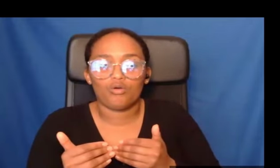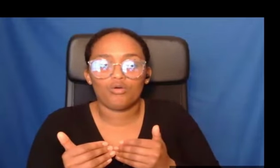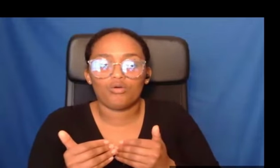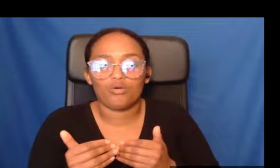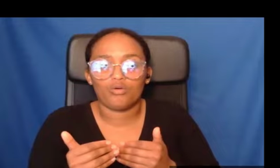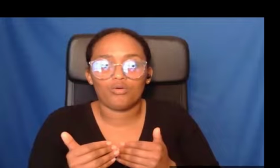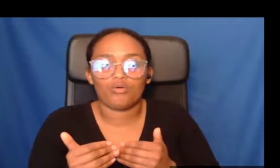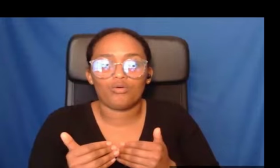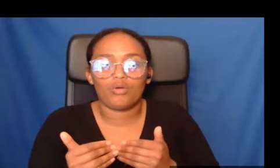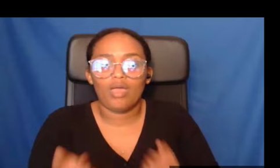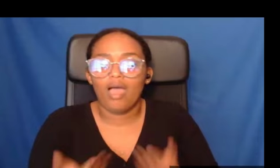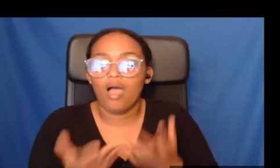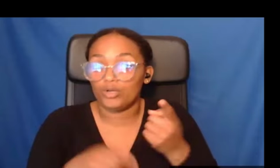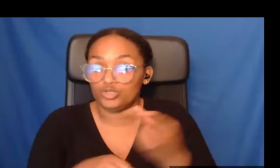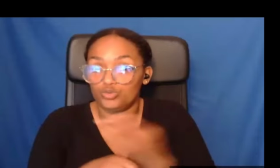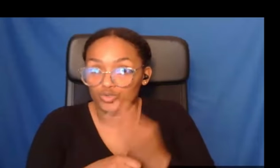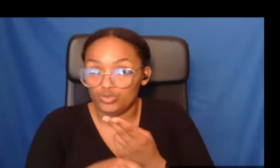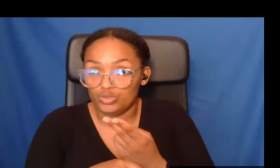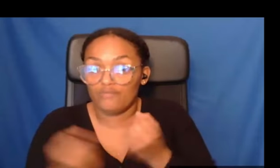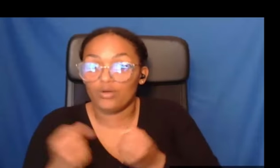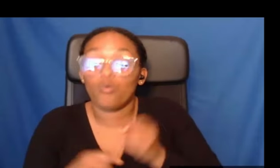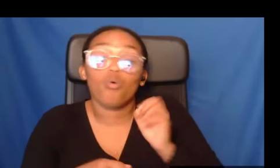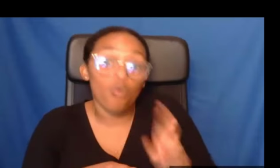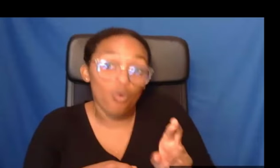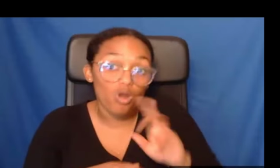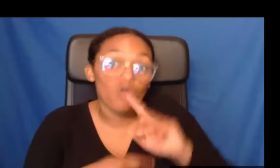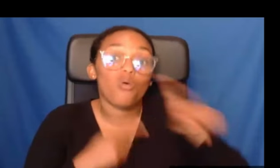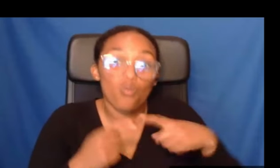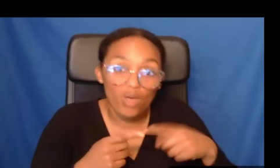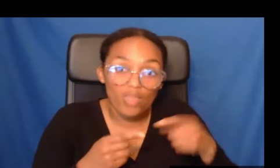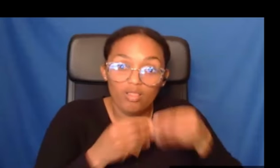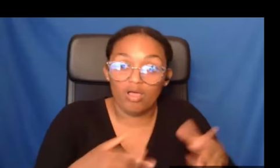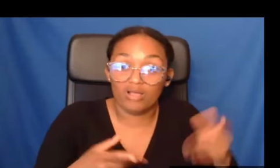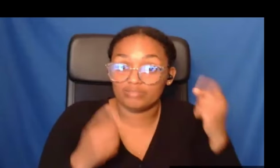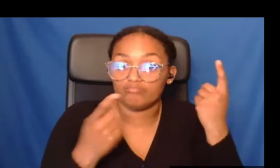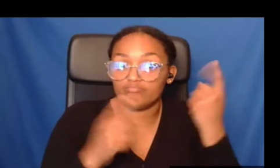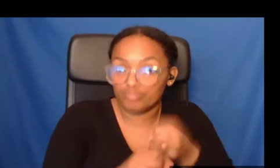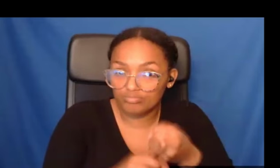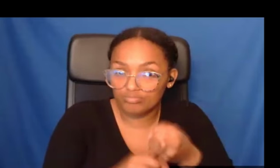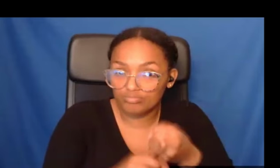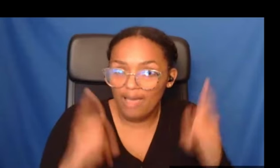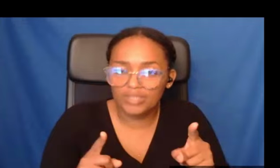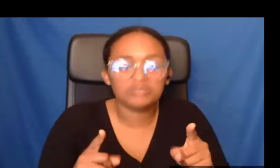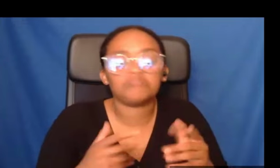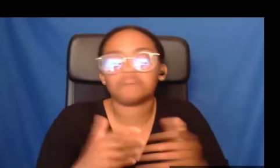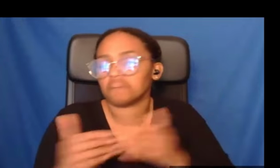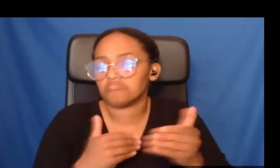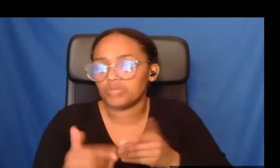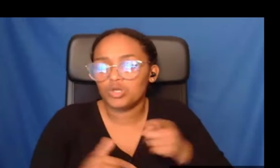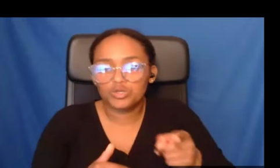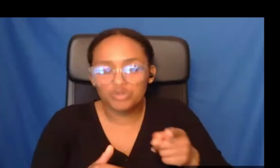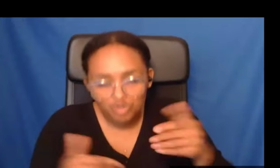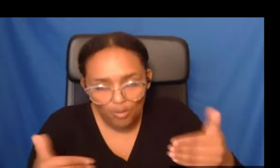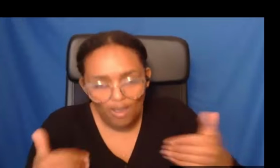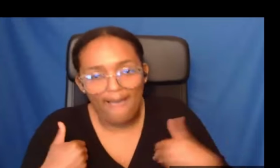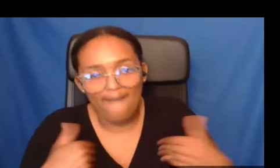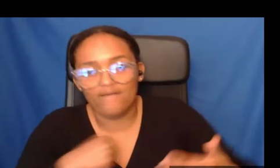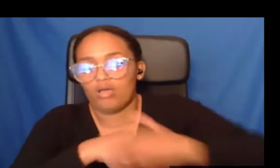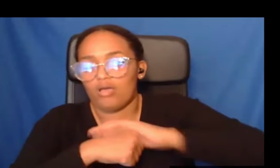vehicle for at the specific time the loss occurred. You just have coverage for